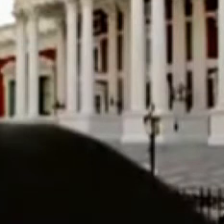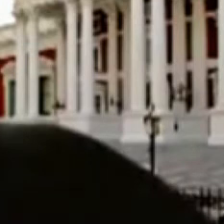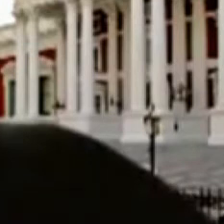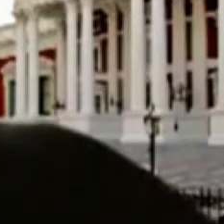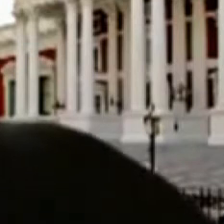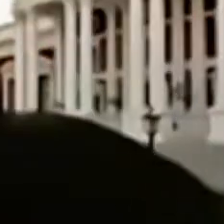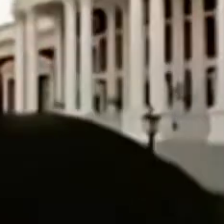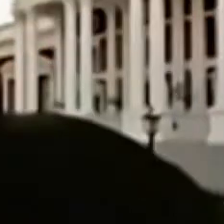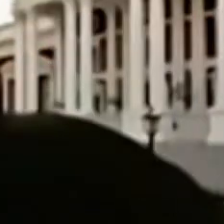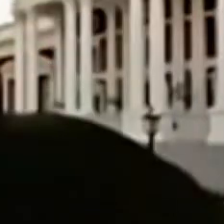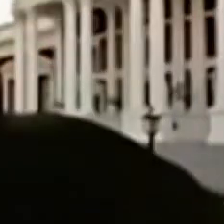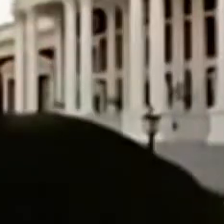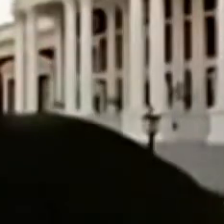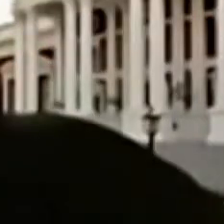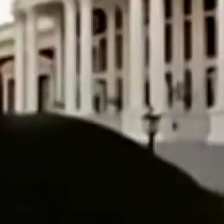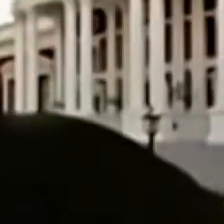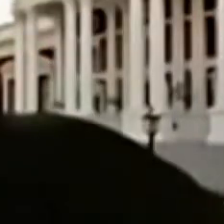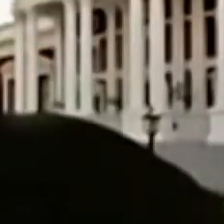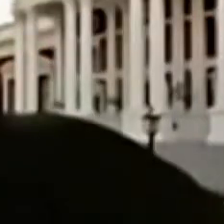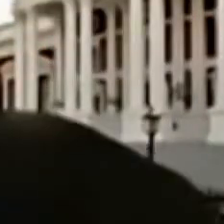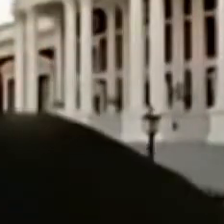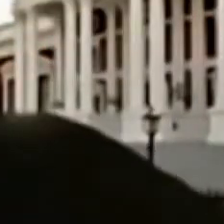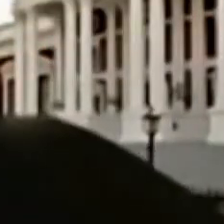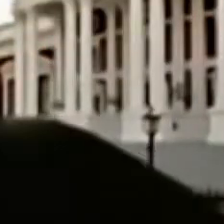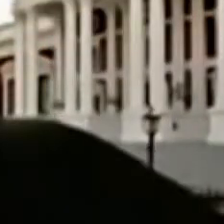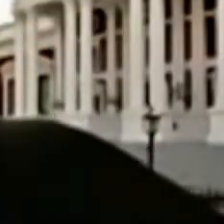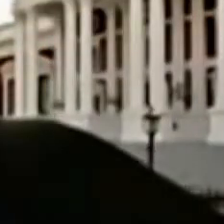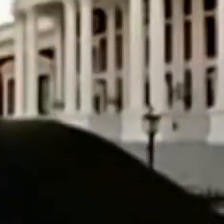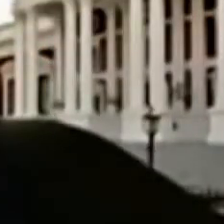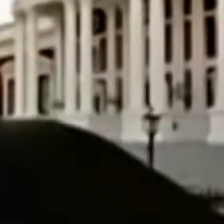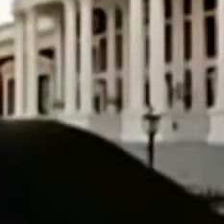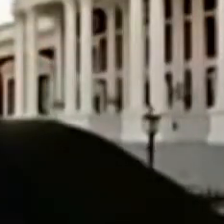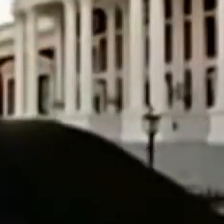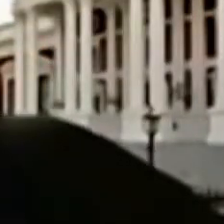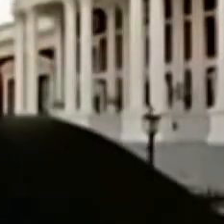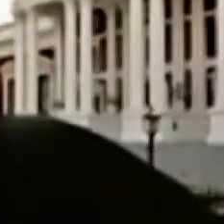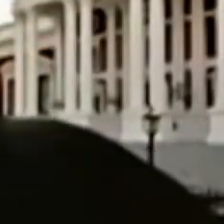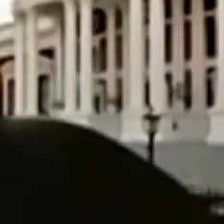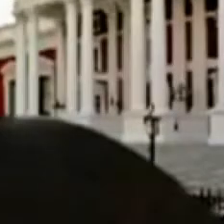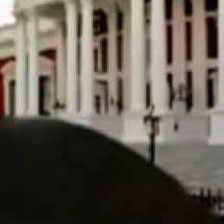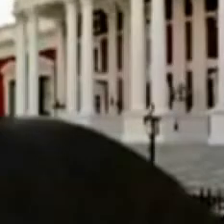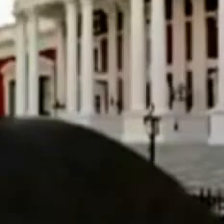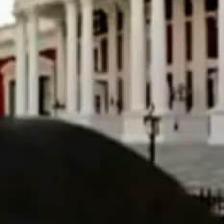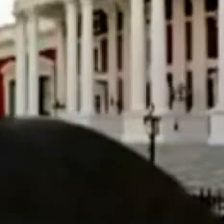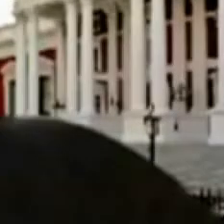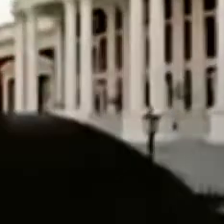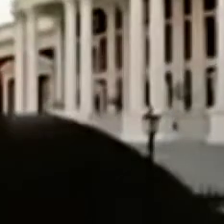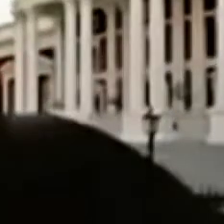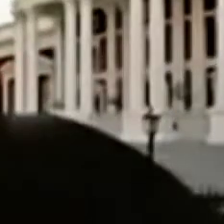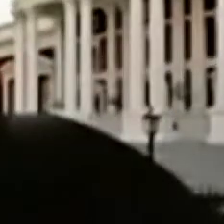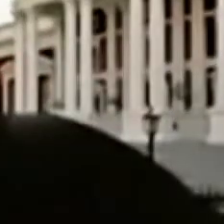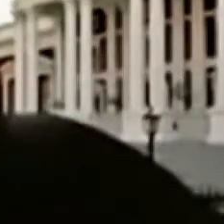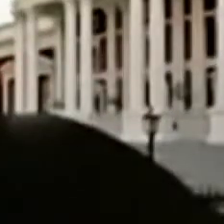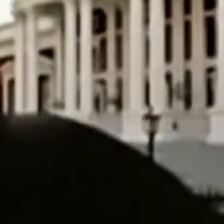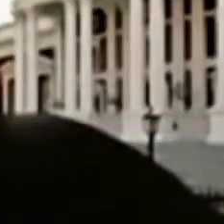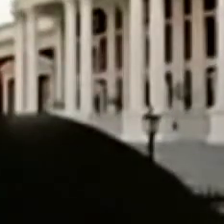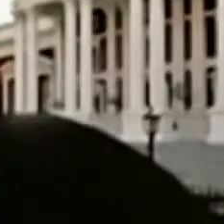the South African Police Services and the SANDF in national emergency